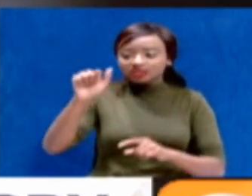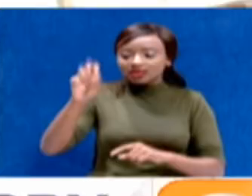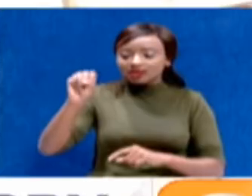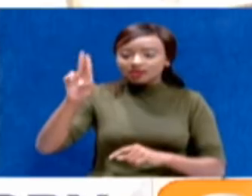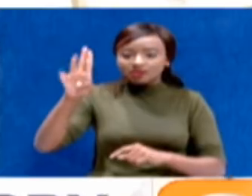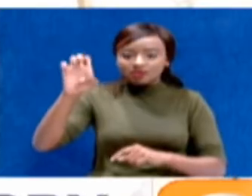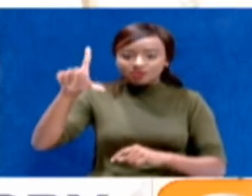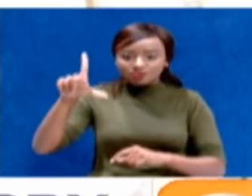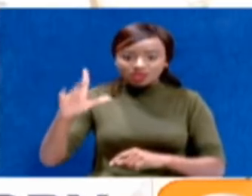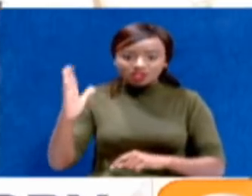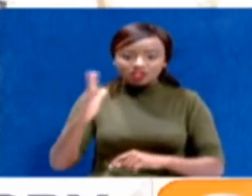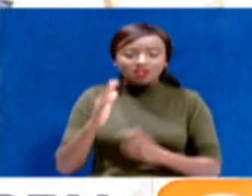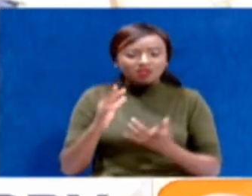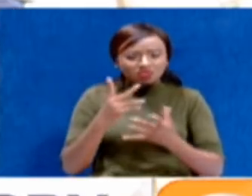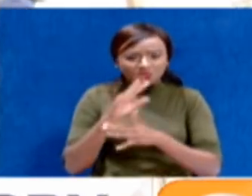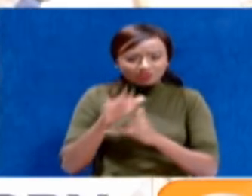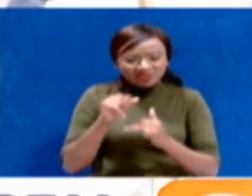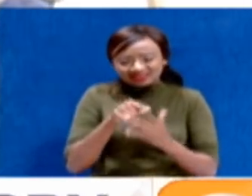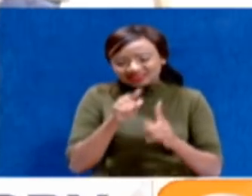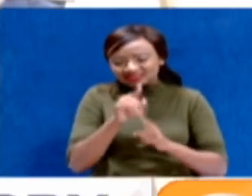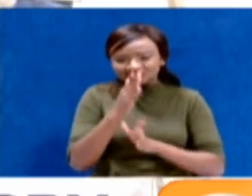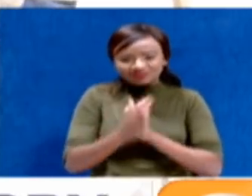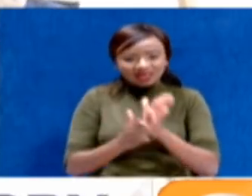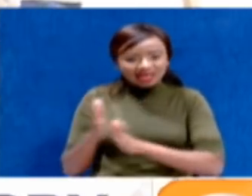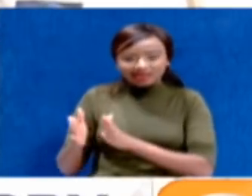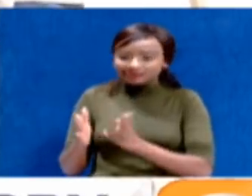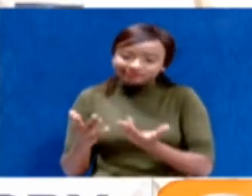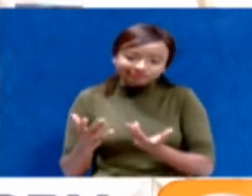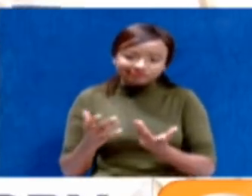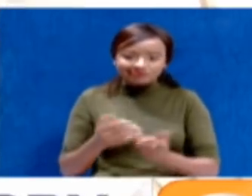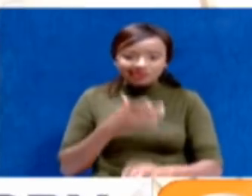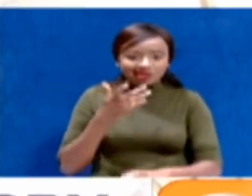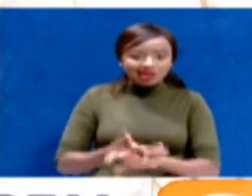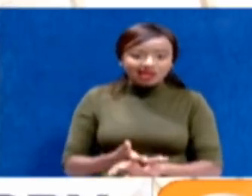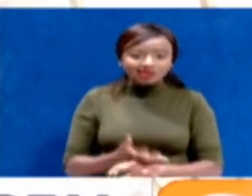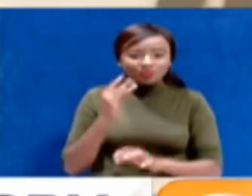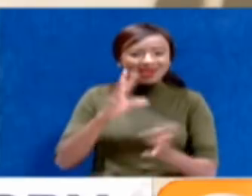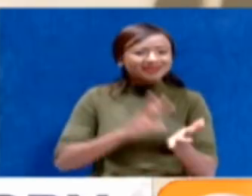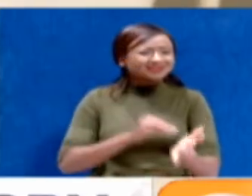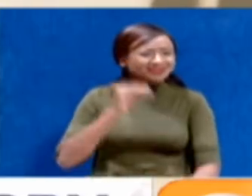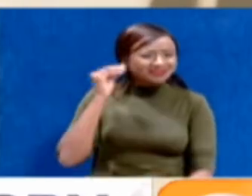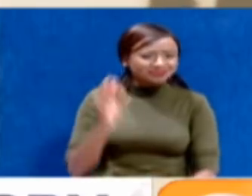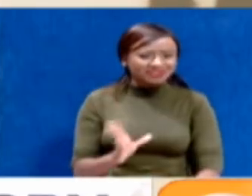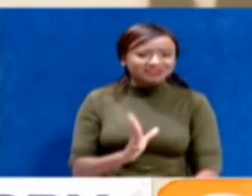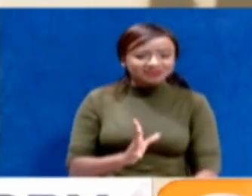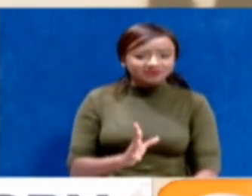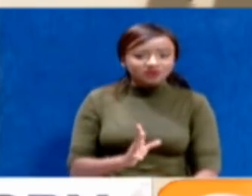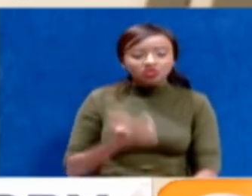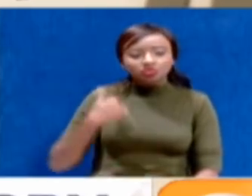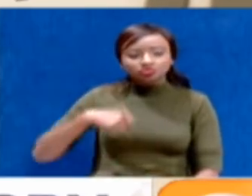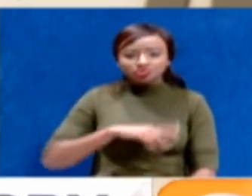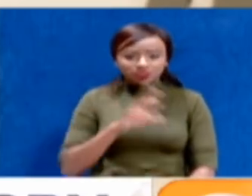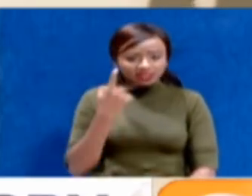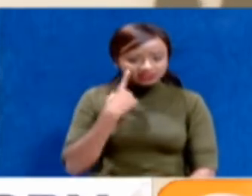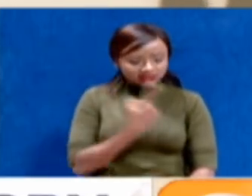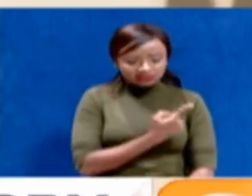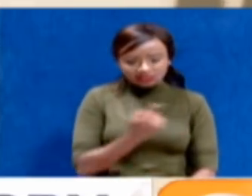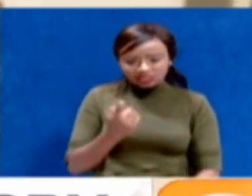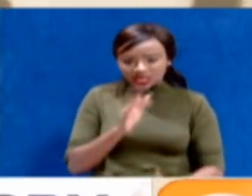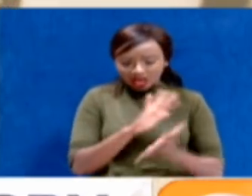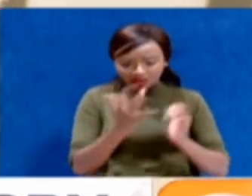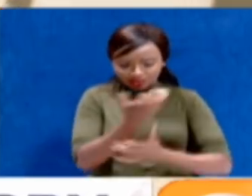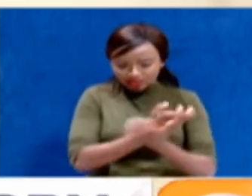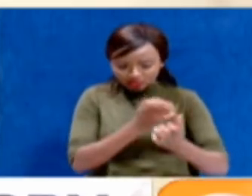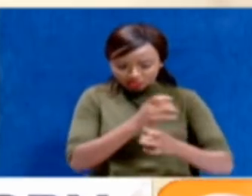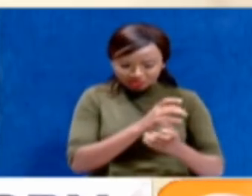Humphrey Kayange. Those plans were, however, shelved because of the high costs involved. We looked at the economical aspect of